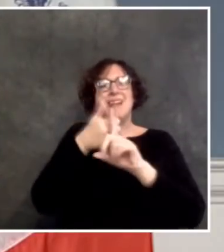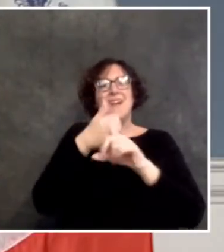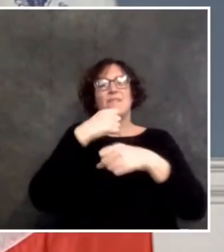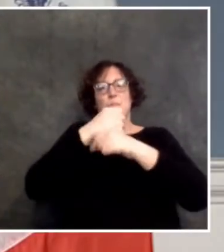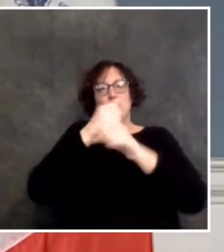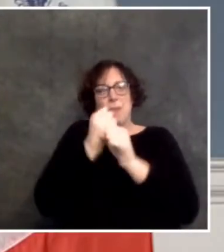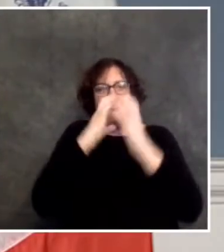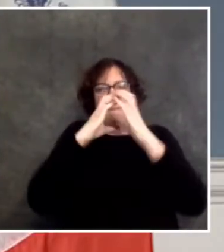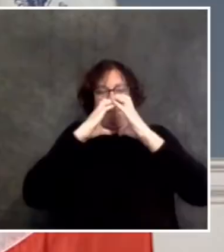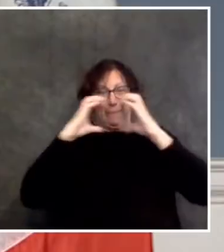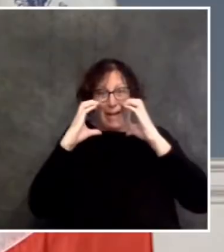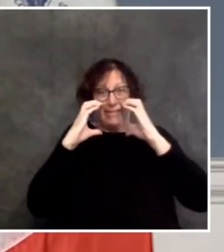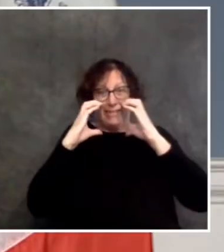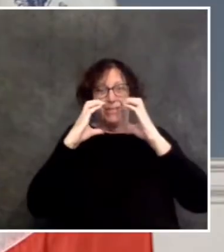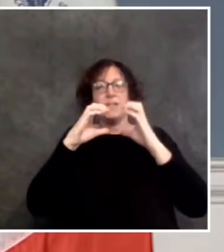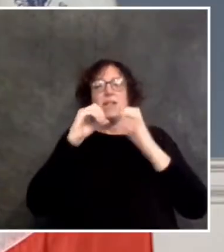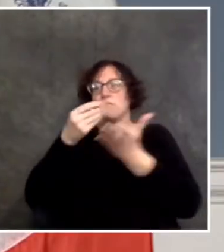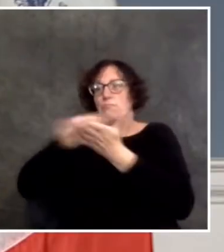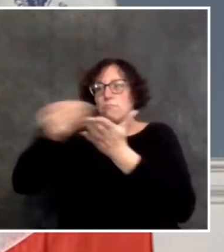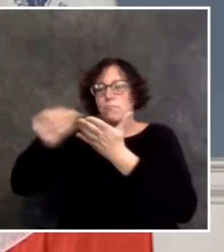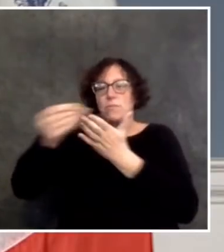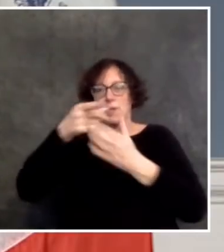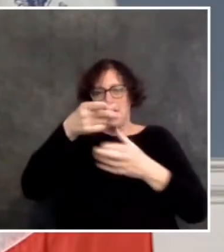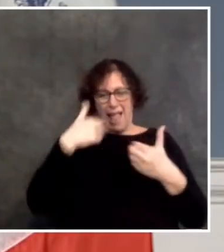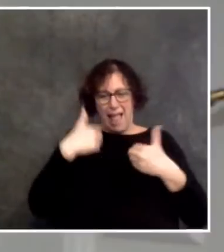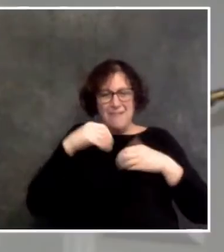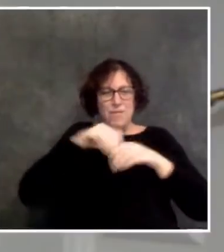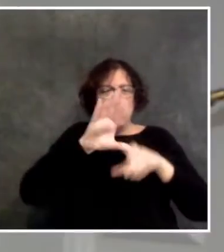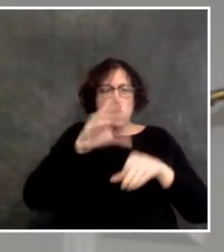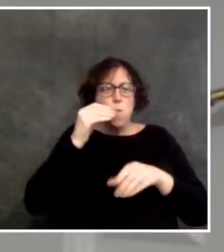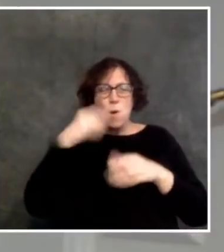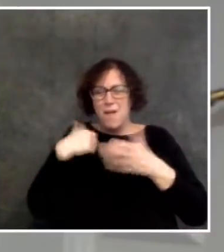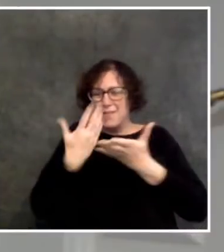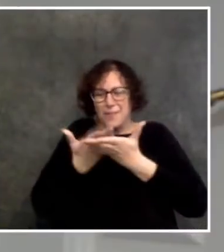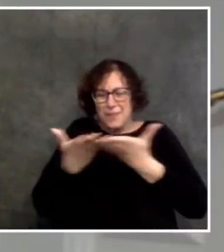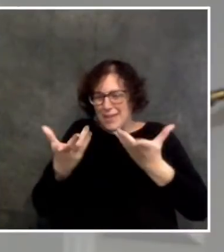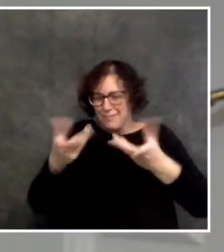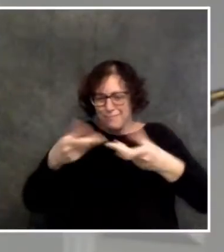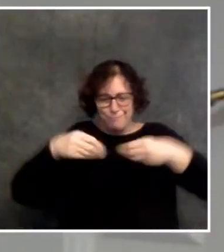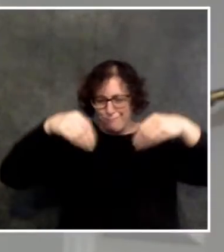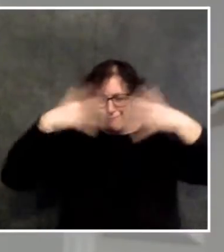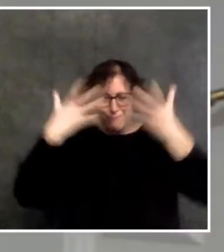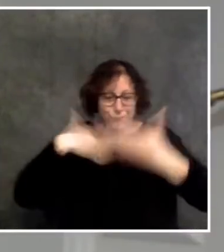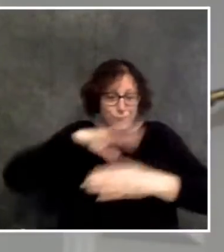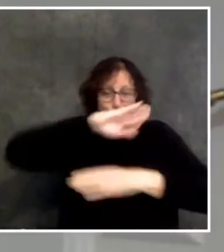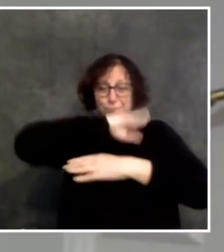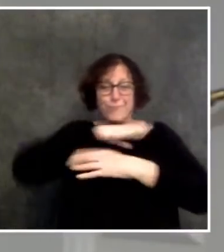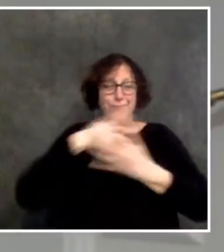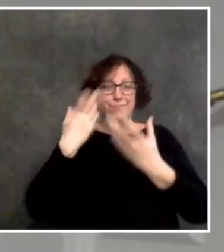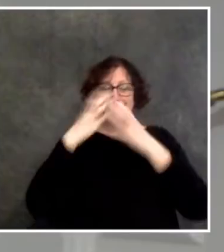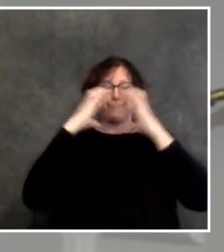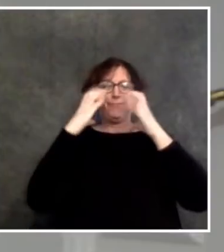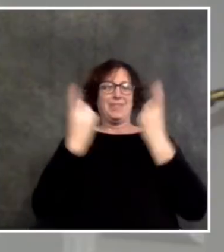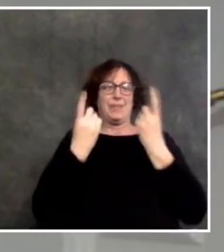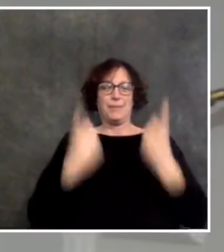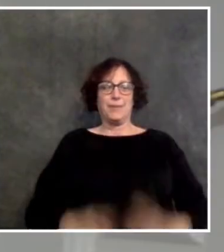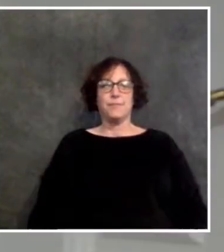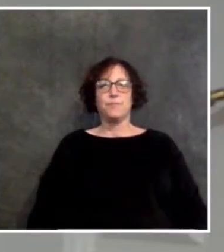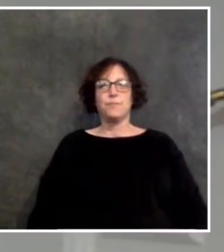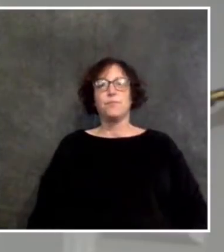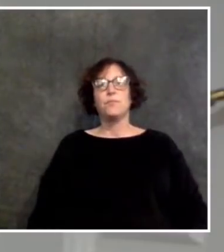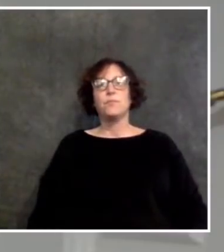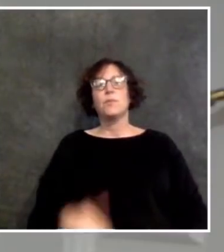a healthcare worker needs. Dr. Barbeau. Yeah, Mr. Mayor, I think you got it just right, so I'll add just a couple of other things.